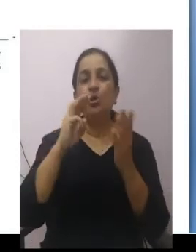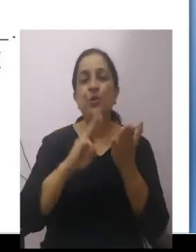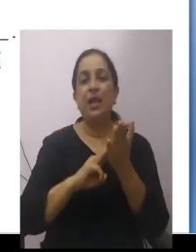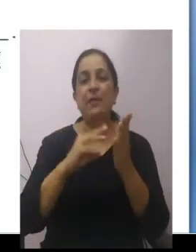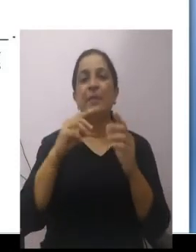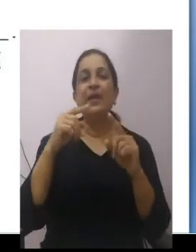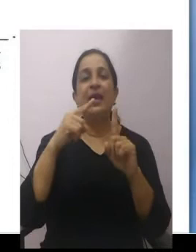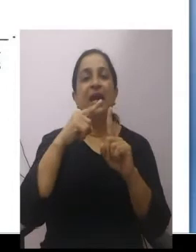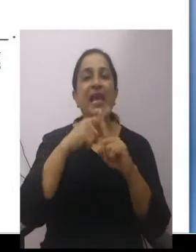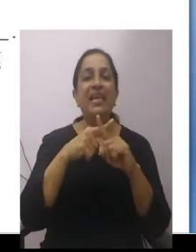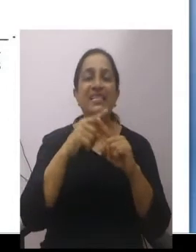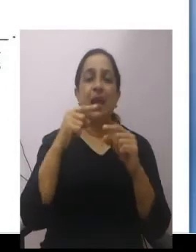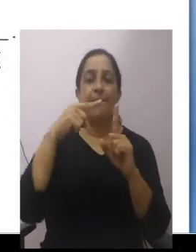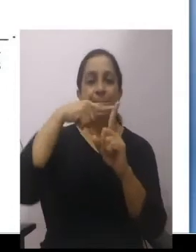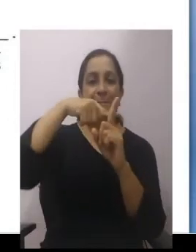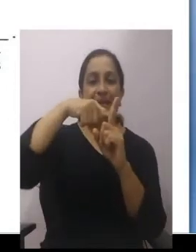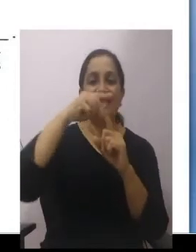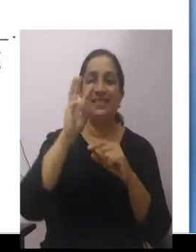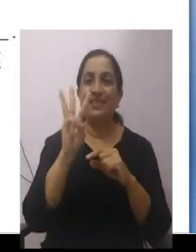equation